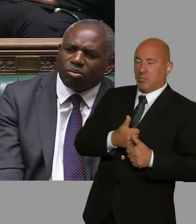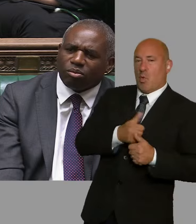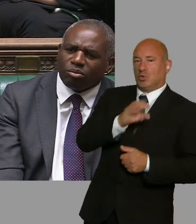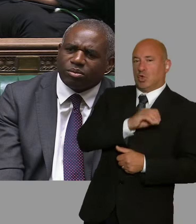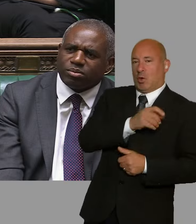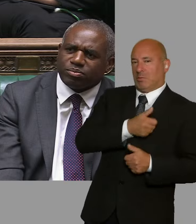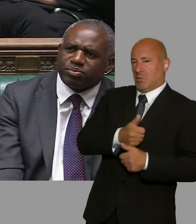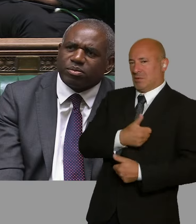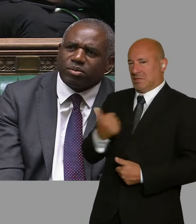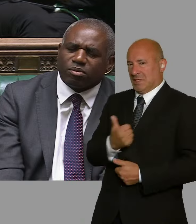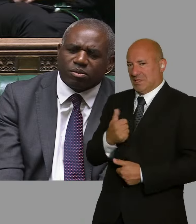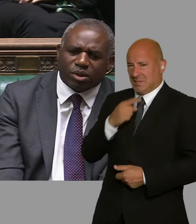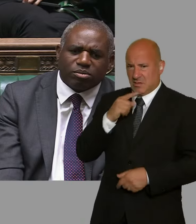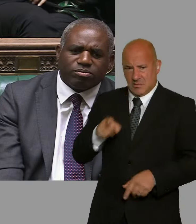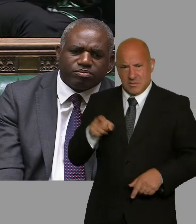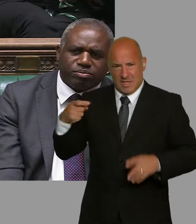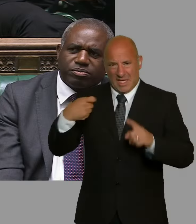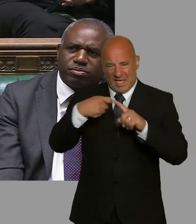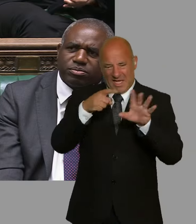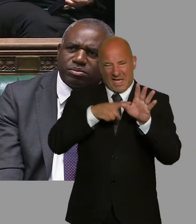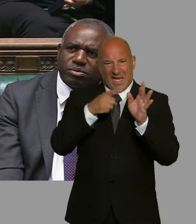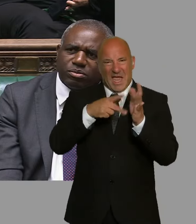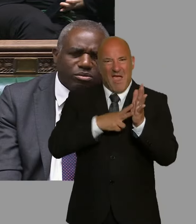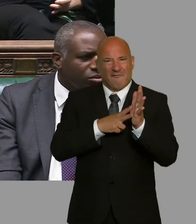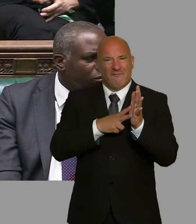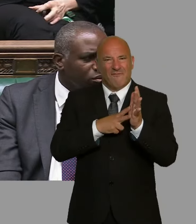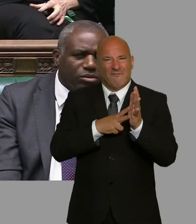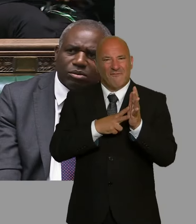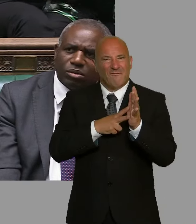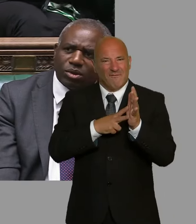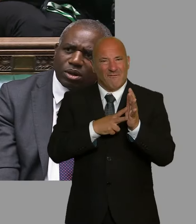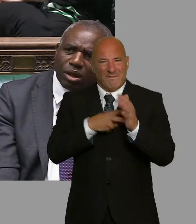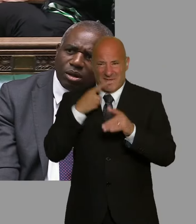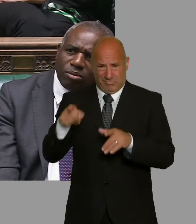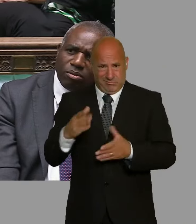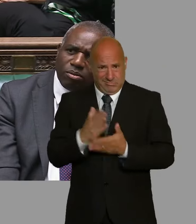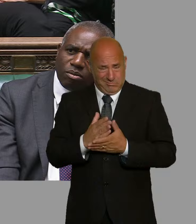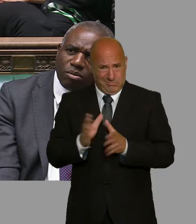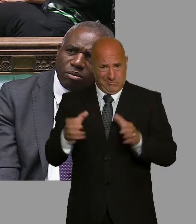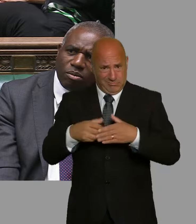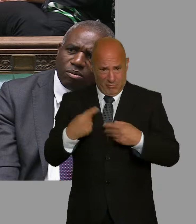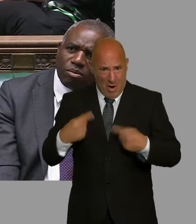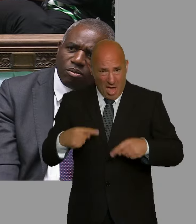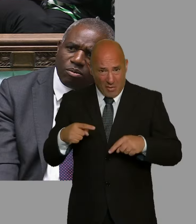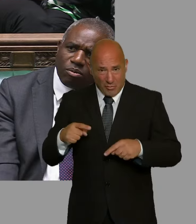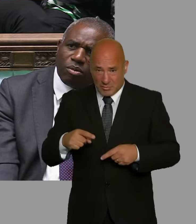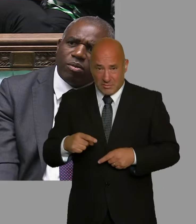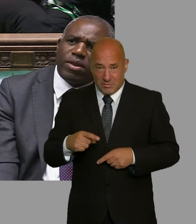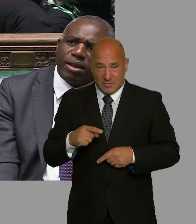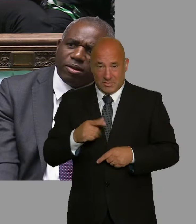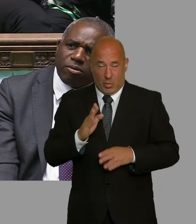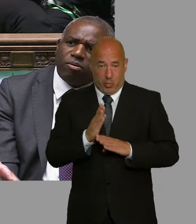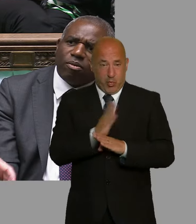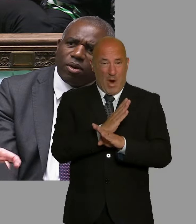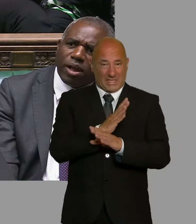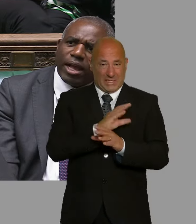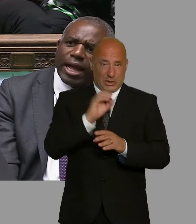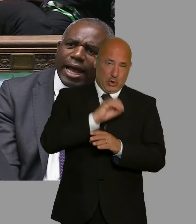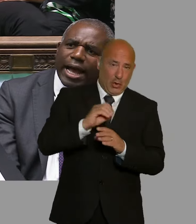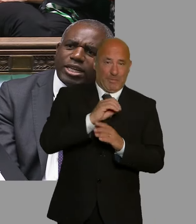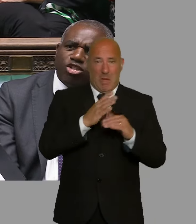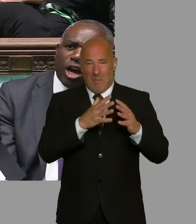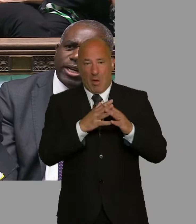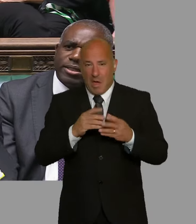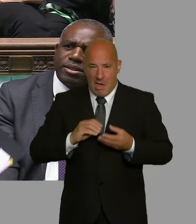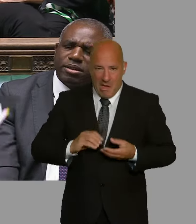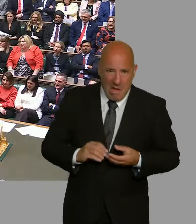what Russia said in response. She asked me what I believe in. I believe in standing by Ukraine and calling out Russia